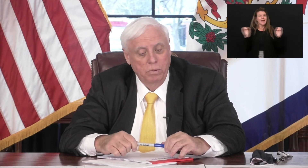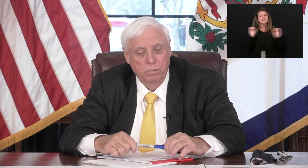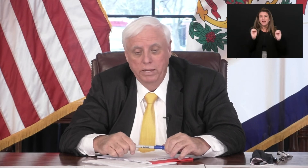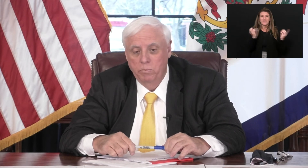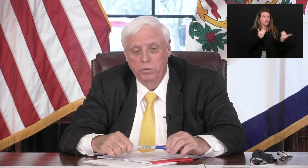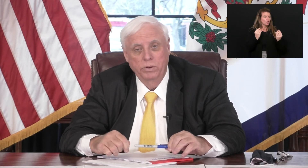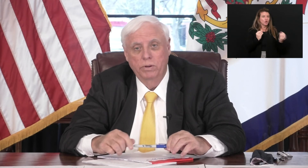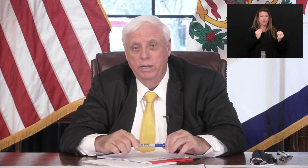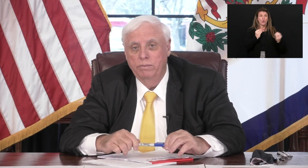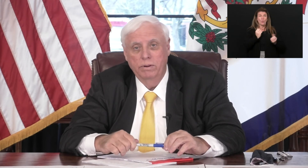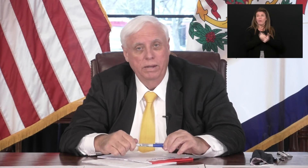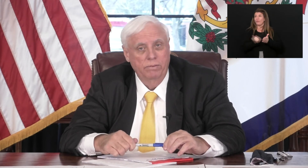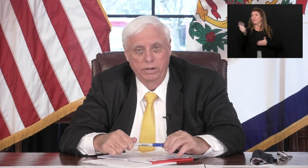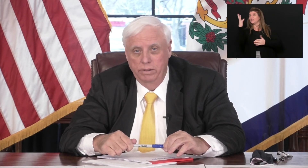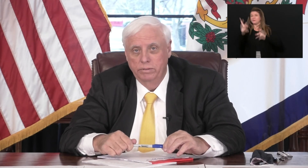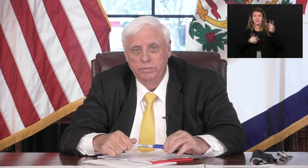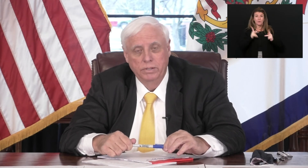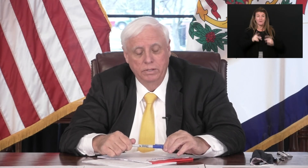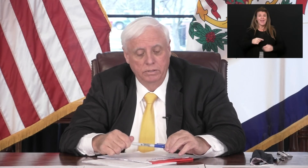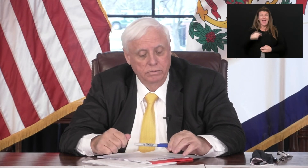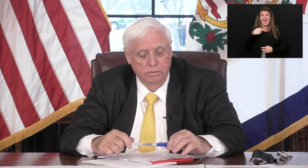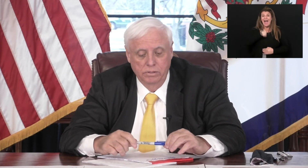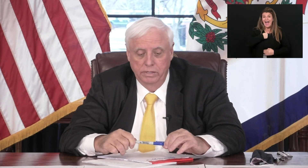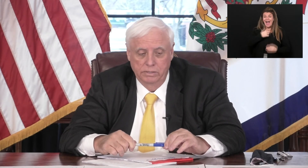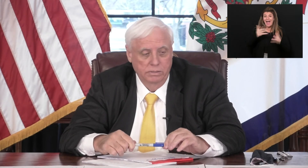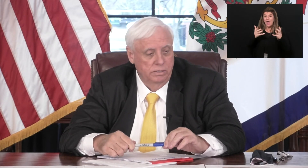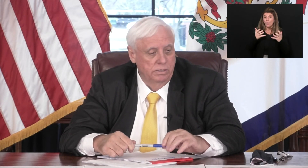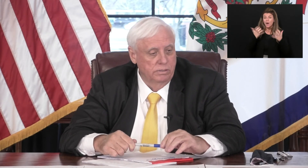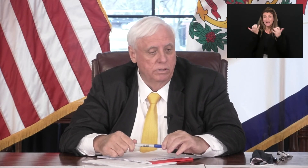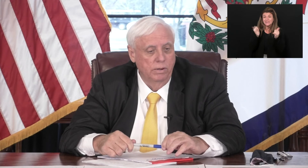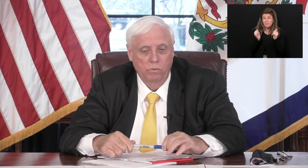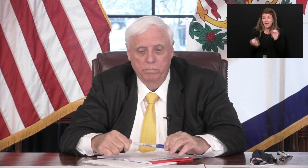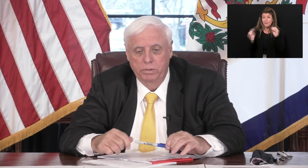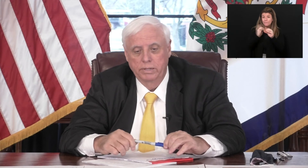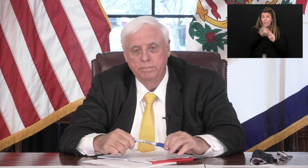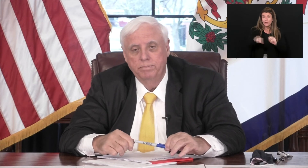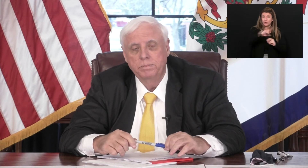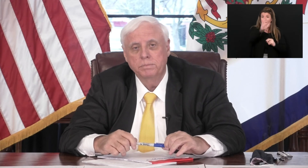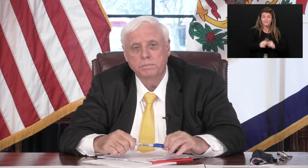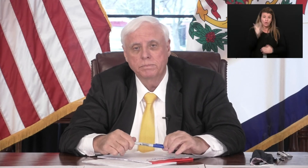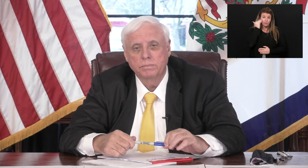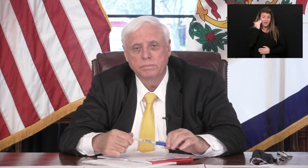want to play more than you'll ever know. Gracious goodness, do I want to play.